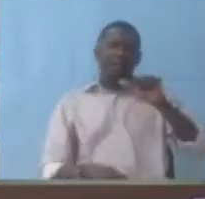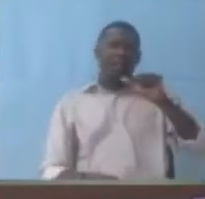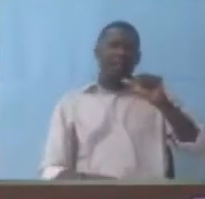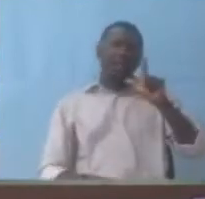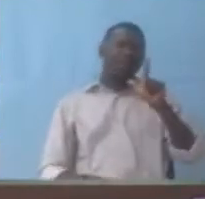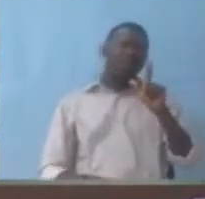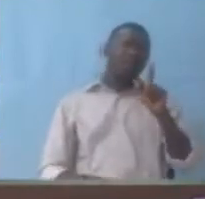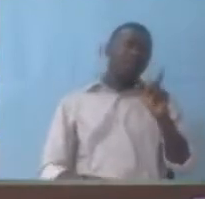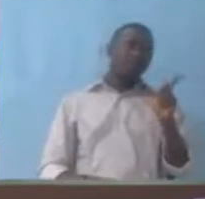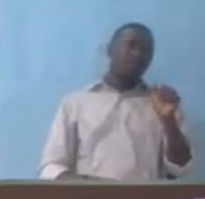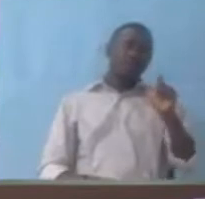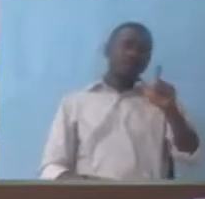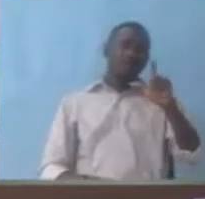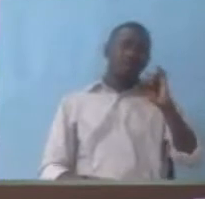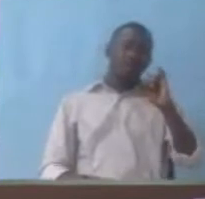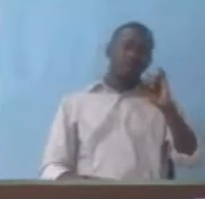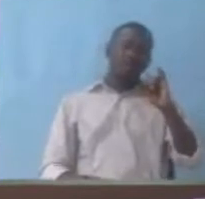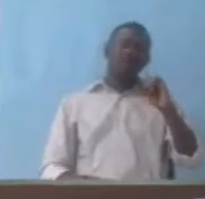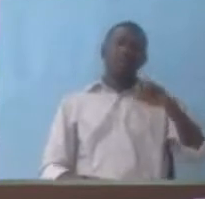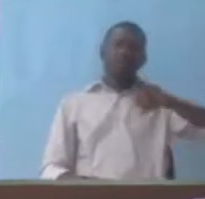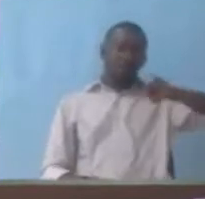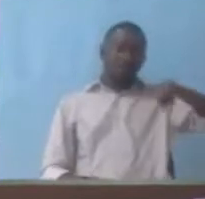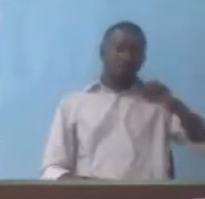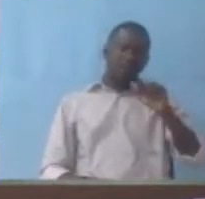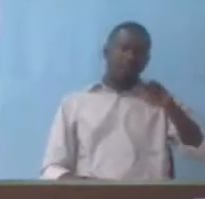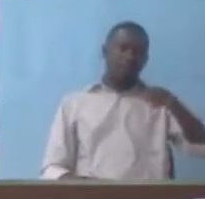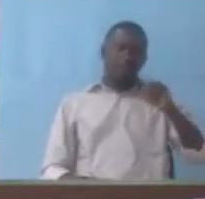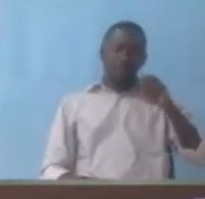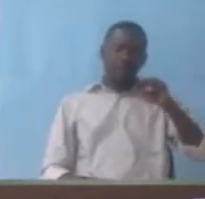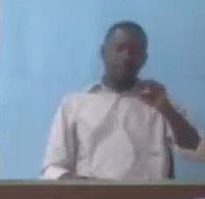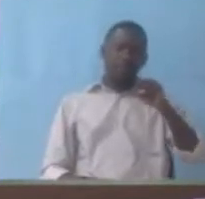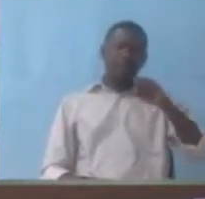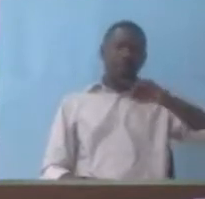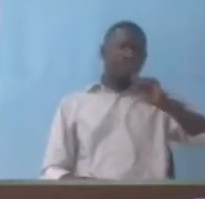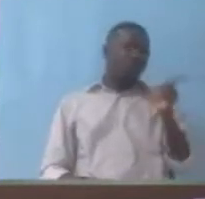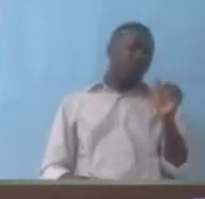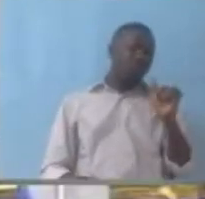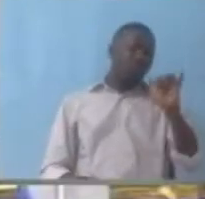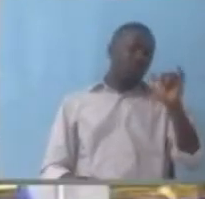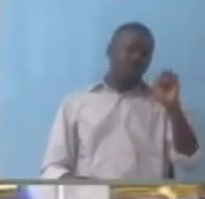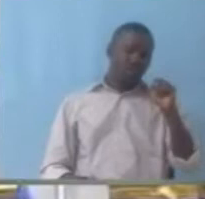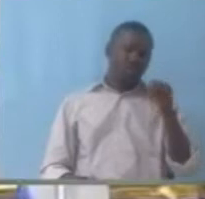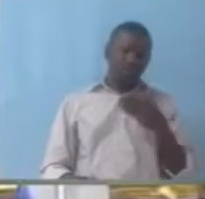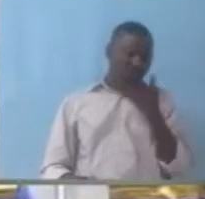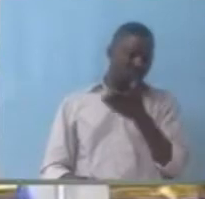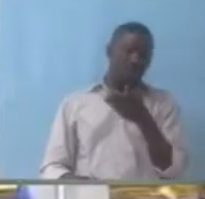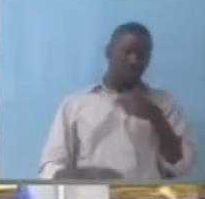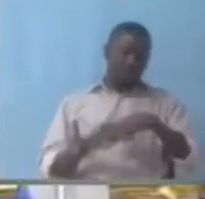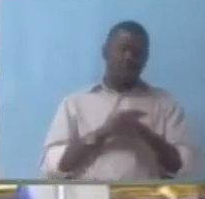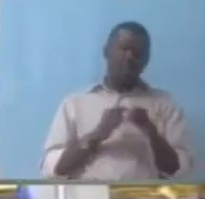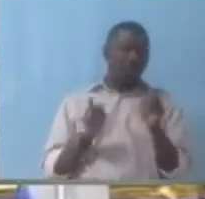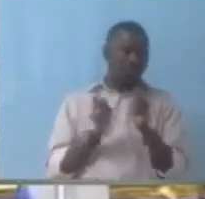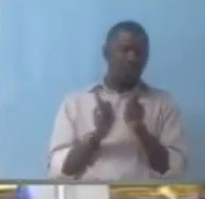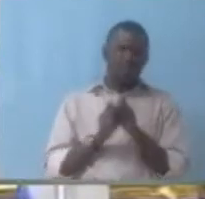Biring nga attorney general la bula ko faaye hanu fo ina tan teddandam pour kan samba ndata tu momen alkali James